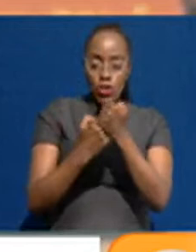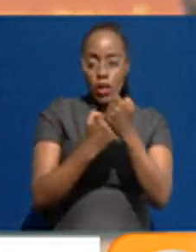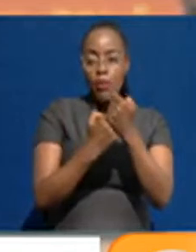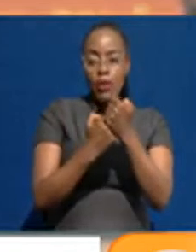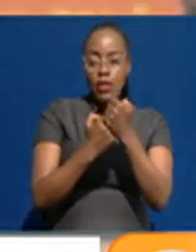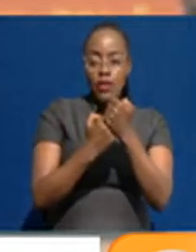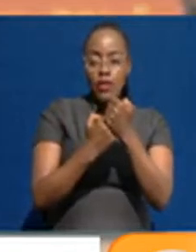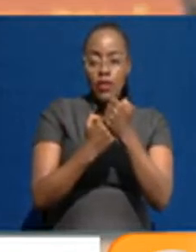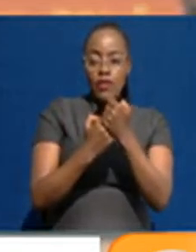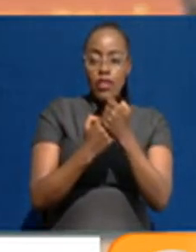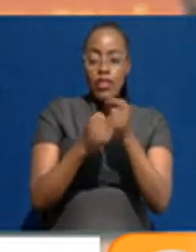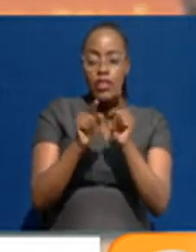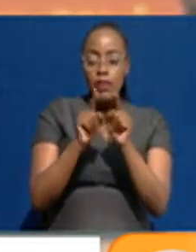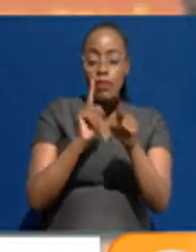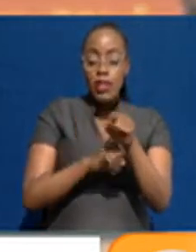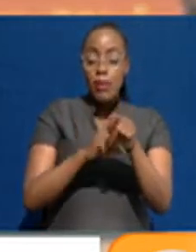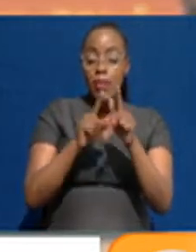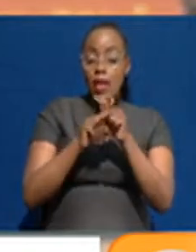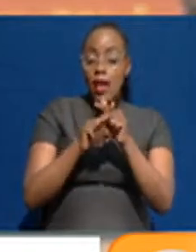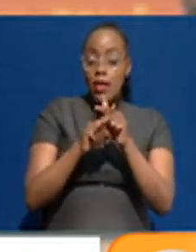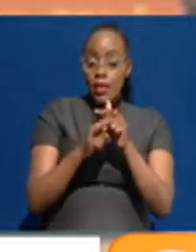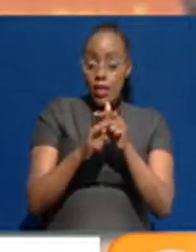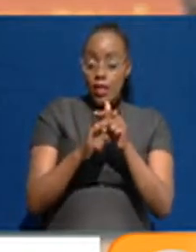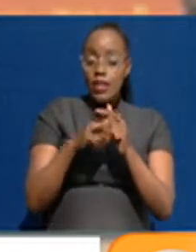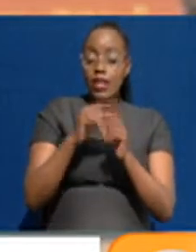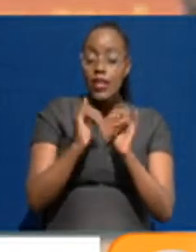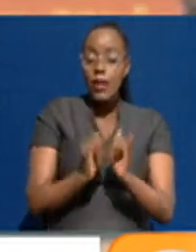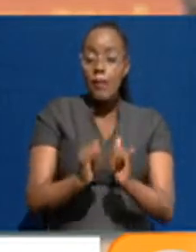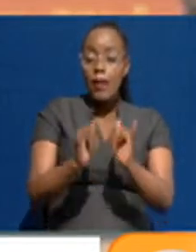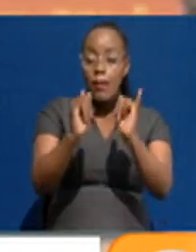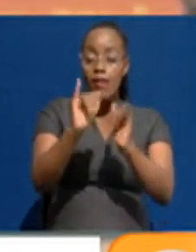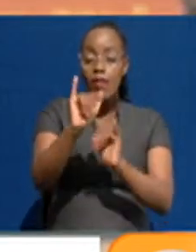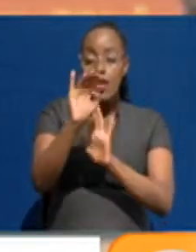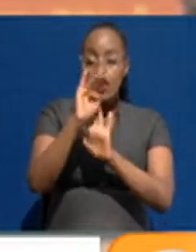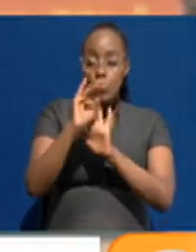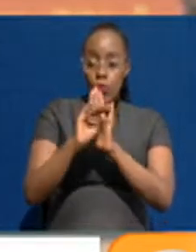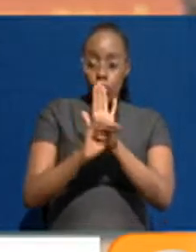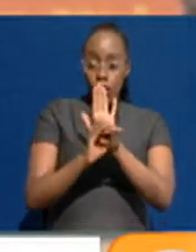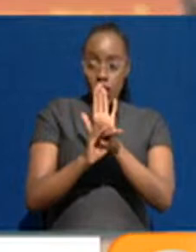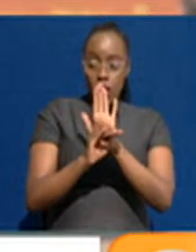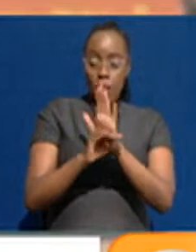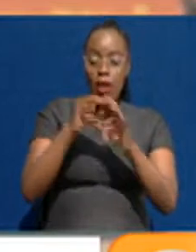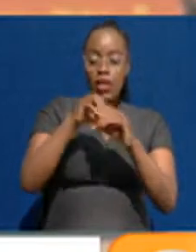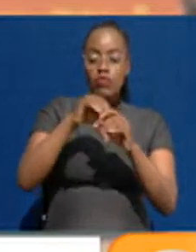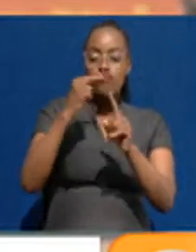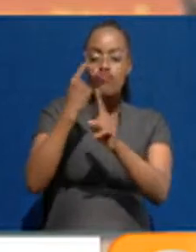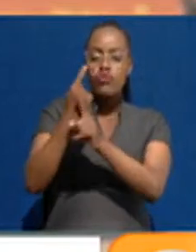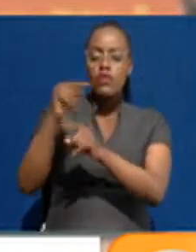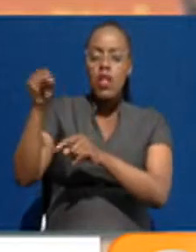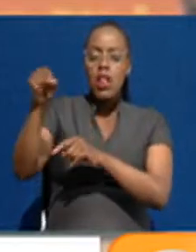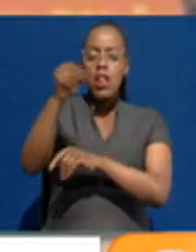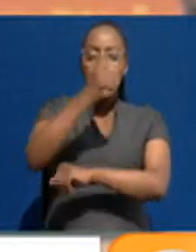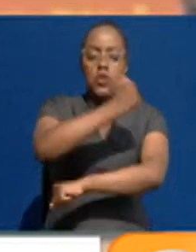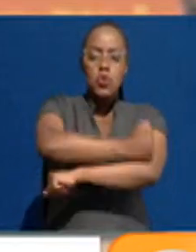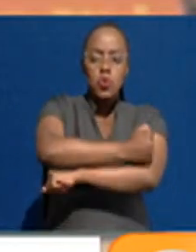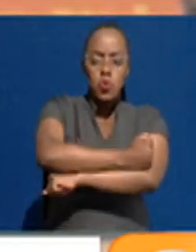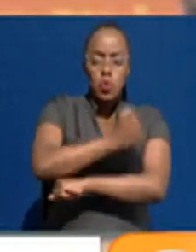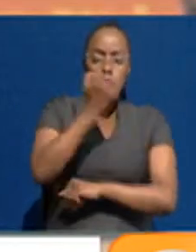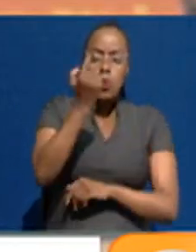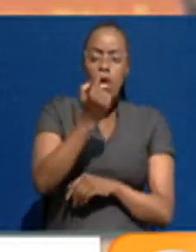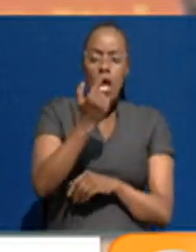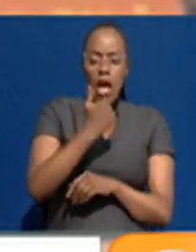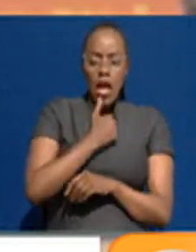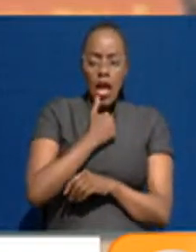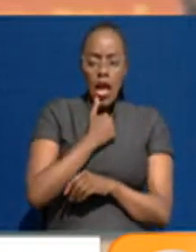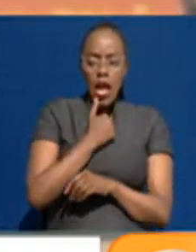in the rollout of that program into schools. We just had,